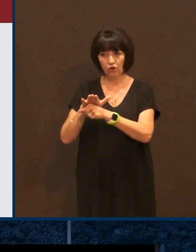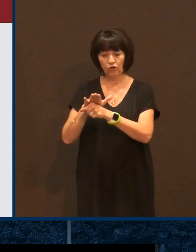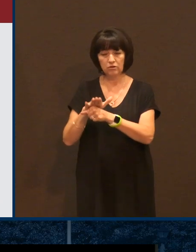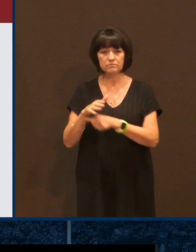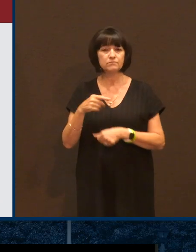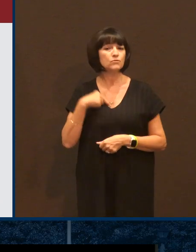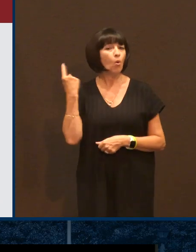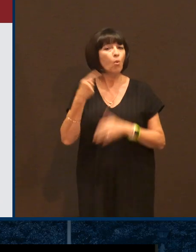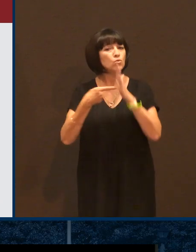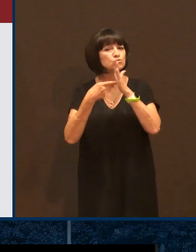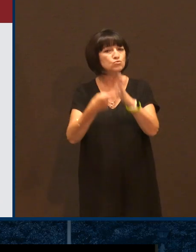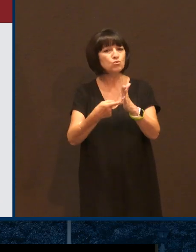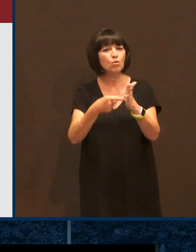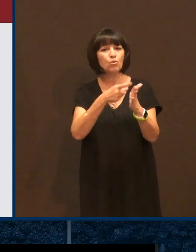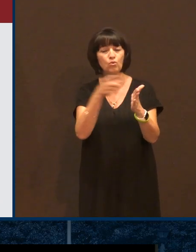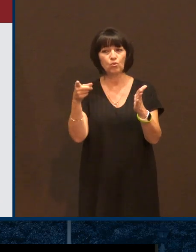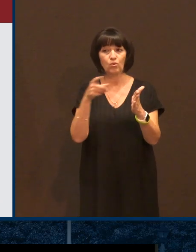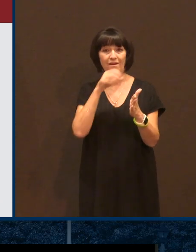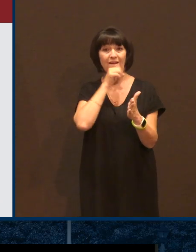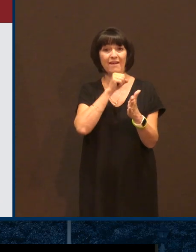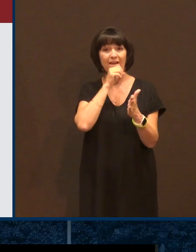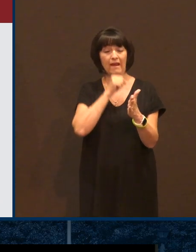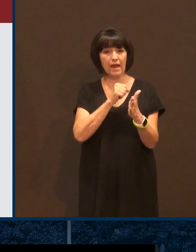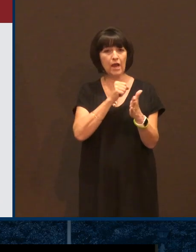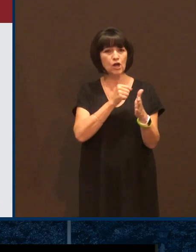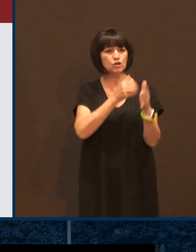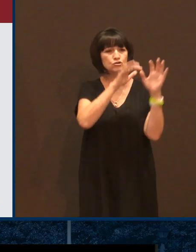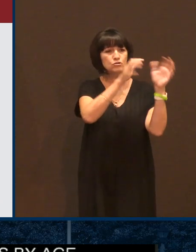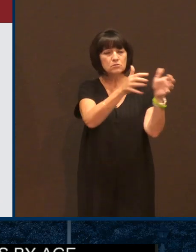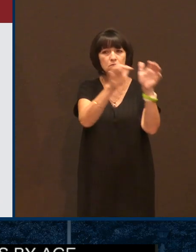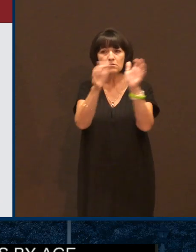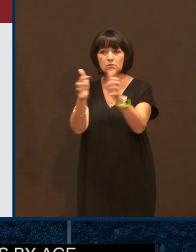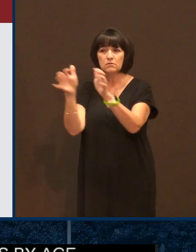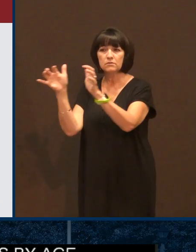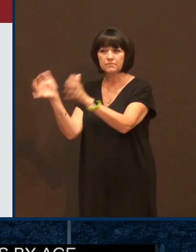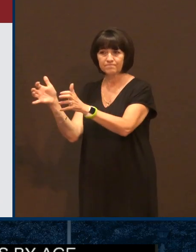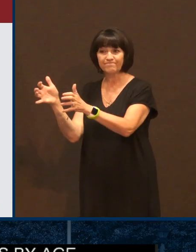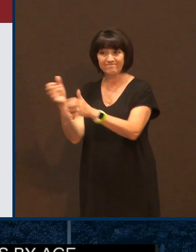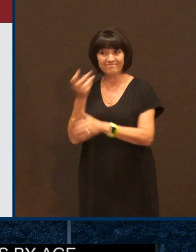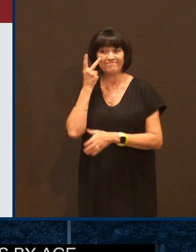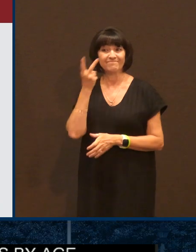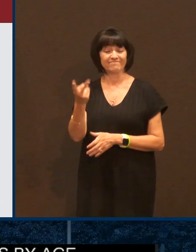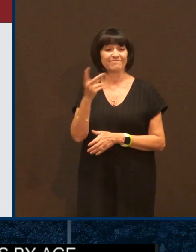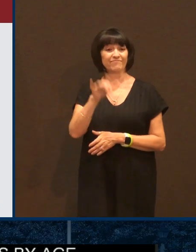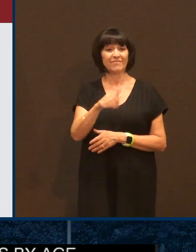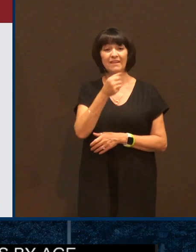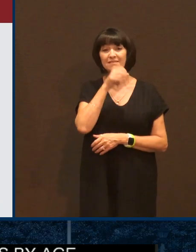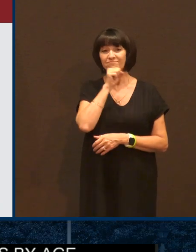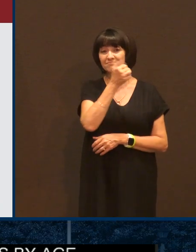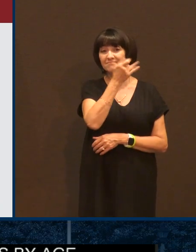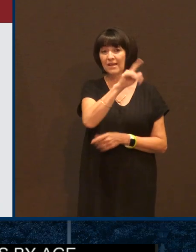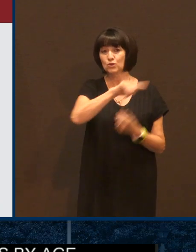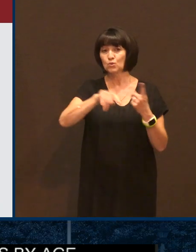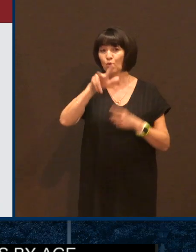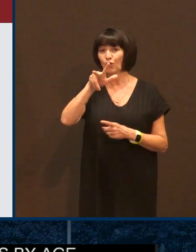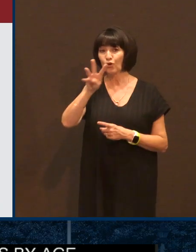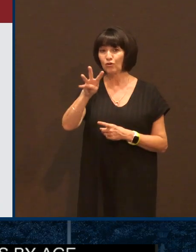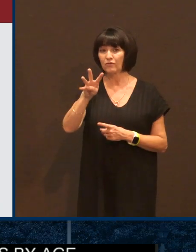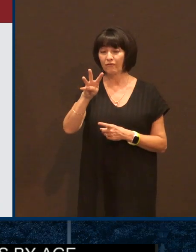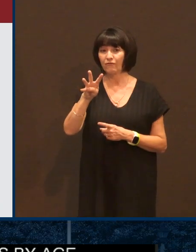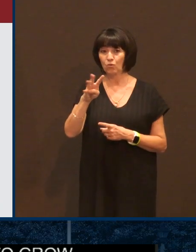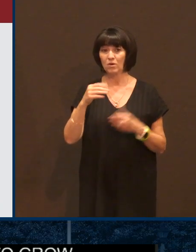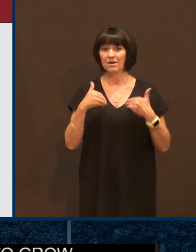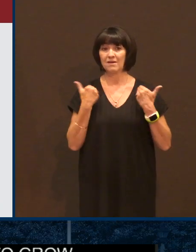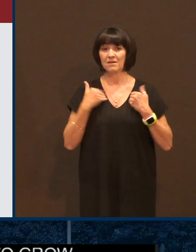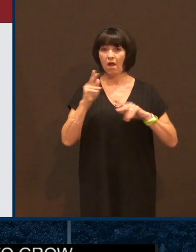group, again, that young adult category continues to grow with respect to the number of